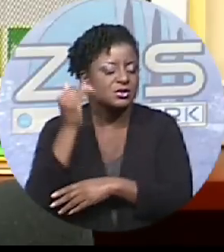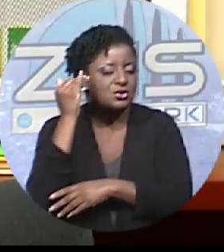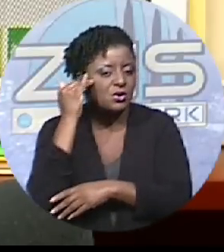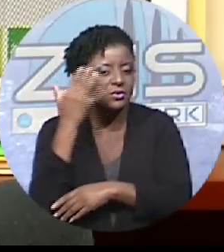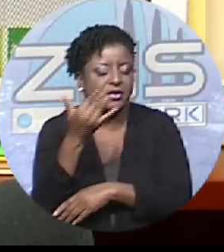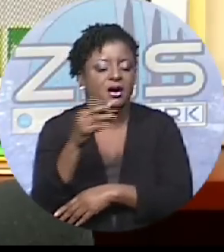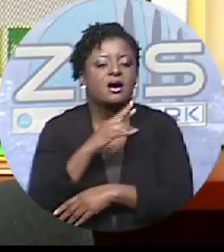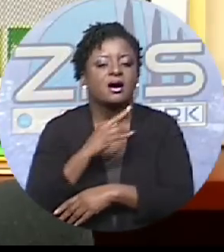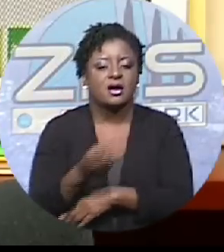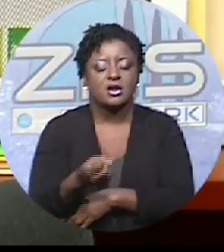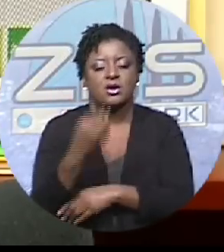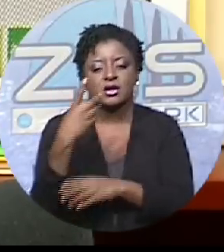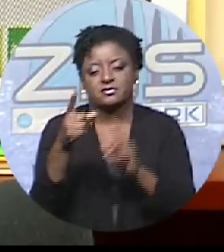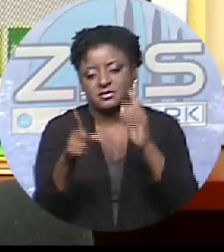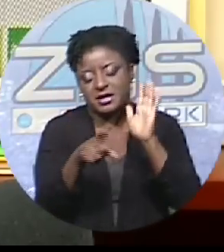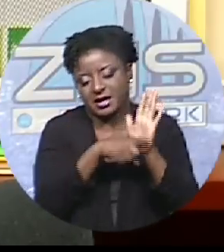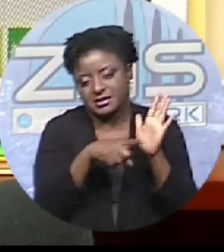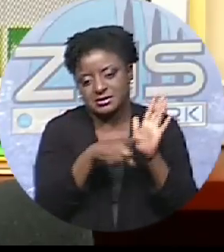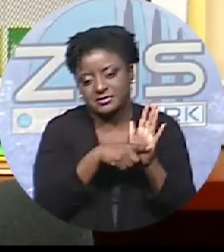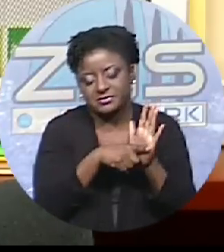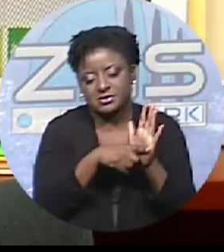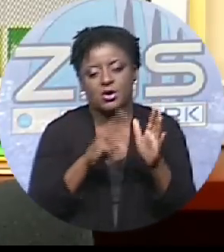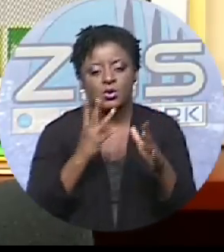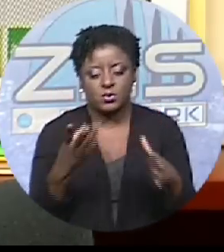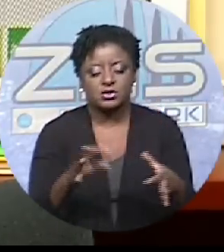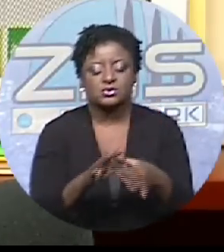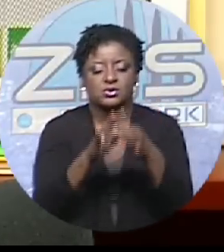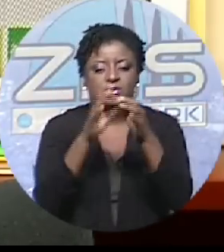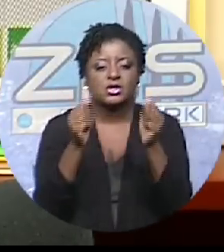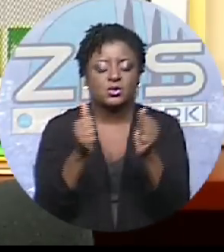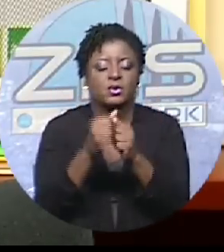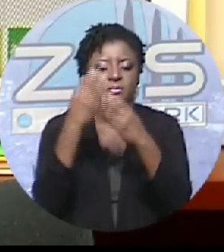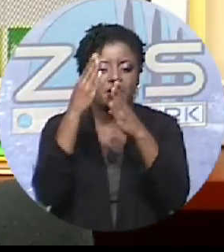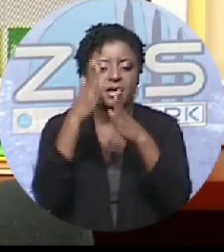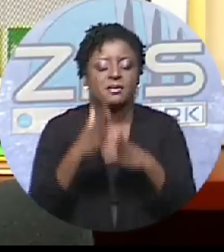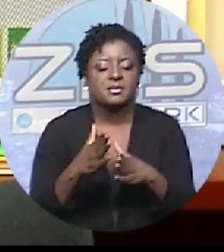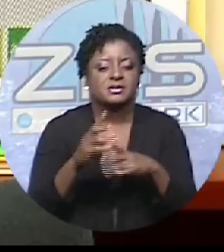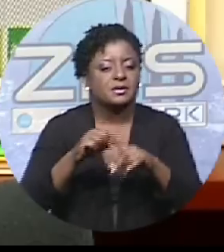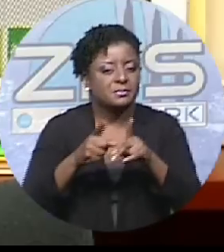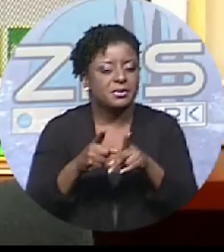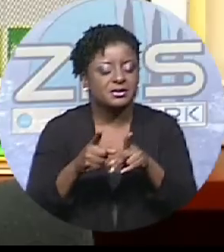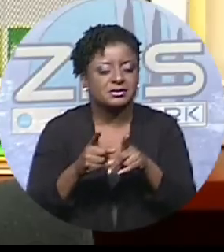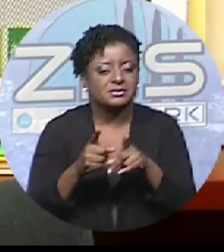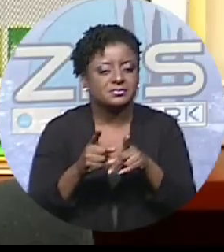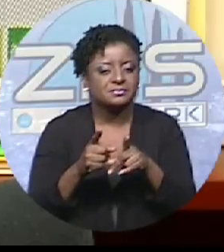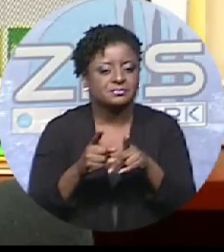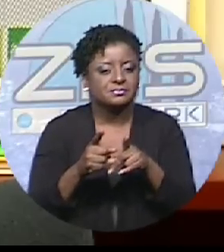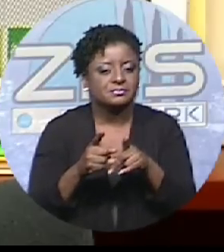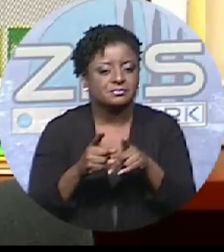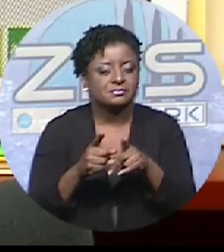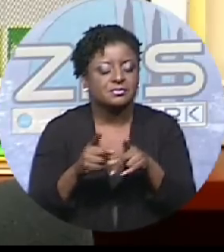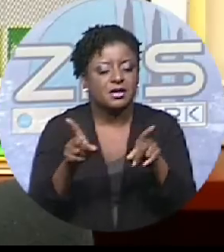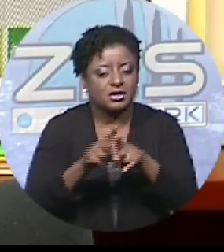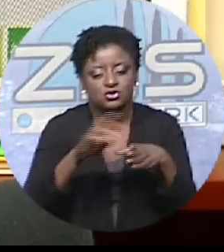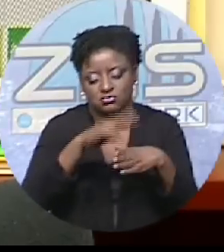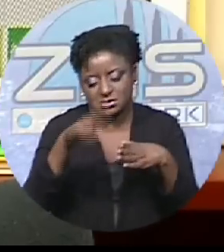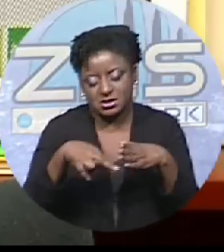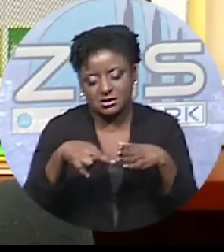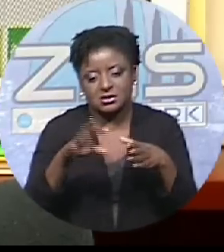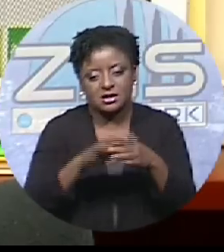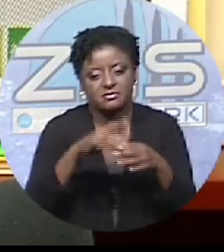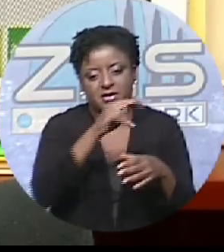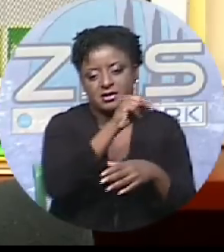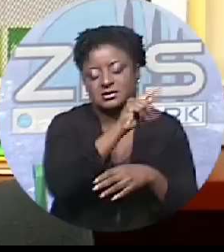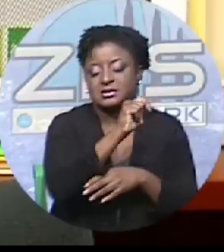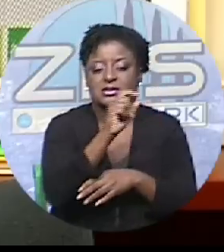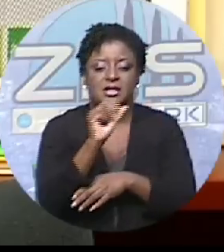are a lot of negatives that we tend to associate with the Bahamians, but I can tell you, as a result of what the National